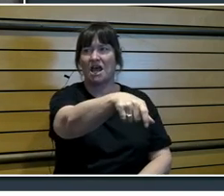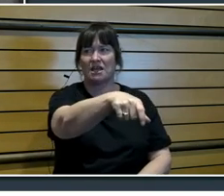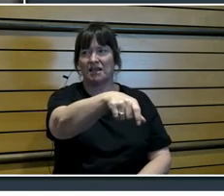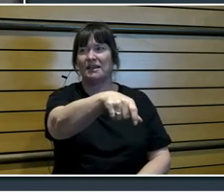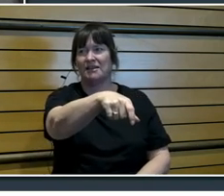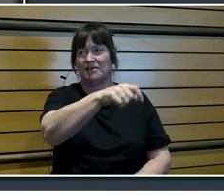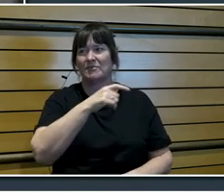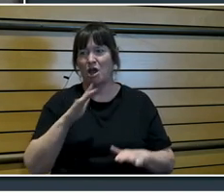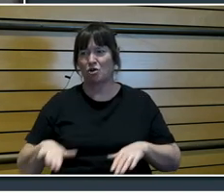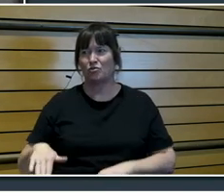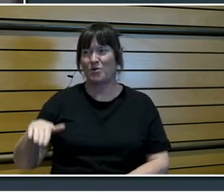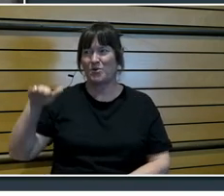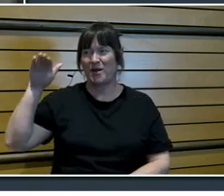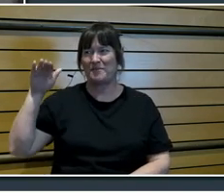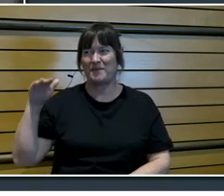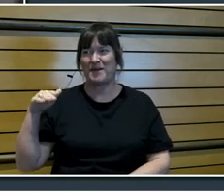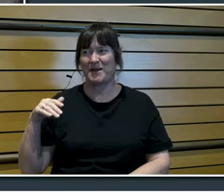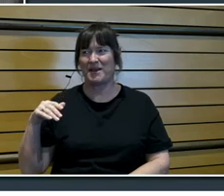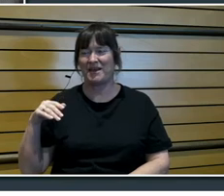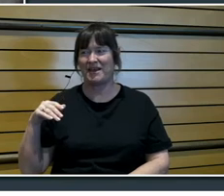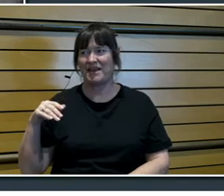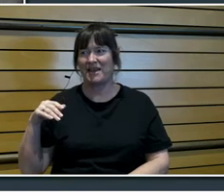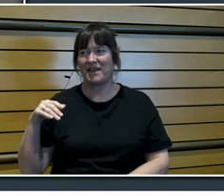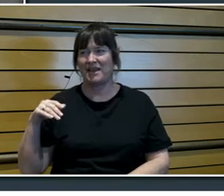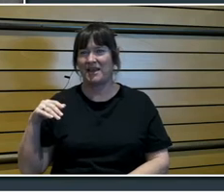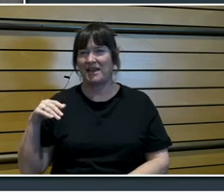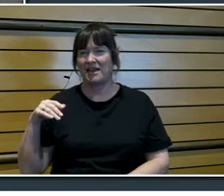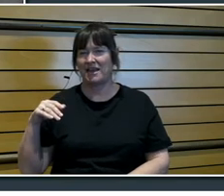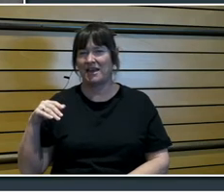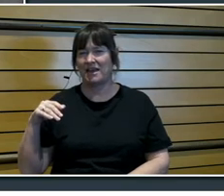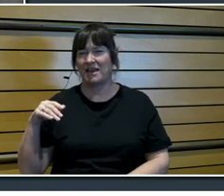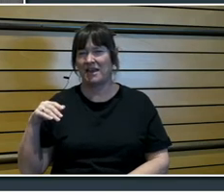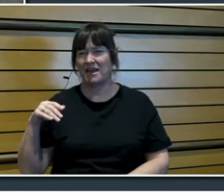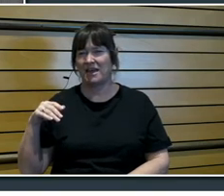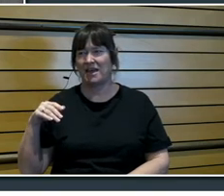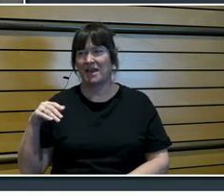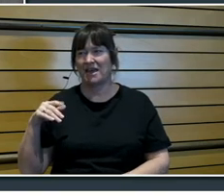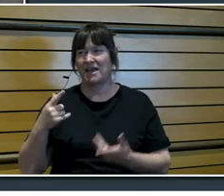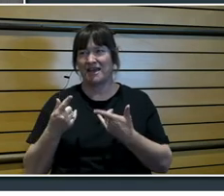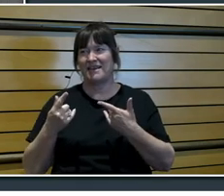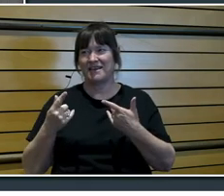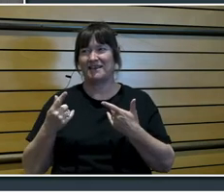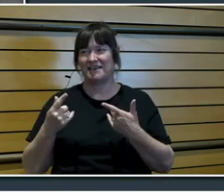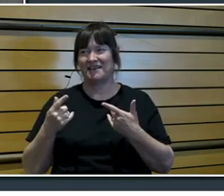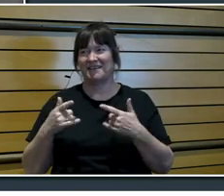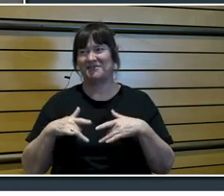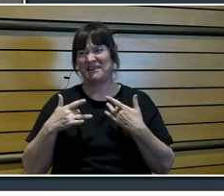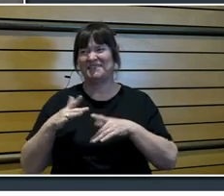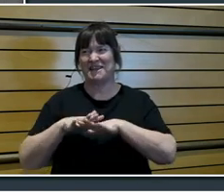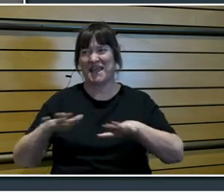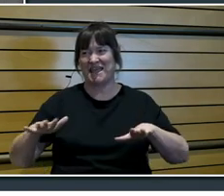whenua Taurihua o Ngāti Kahungunu. In the richlands of Ngāti Kahungunu, I reside